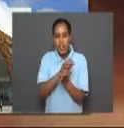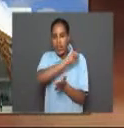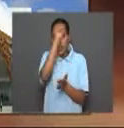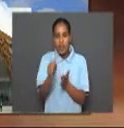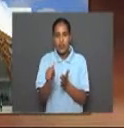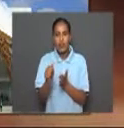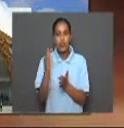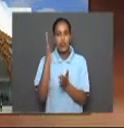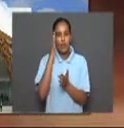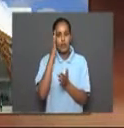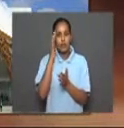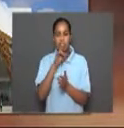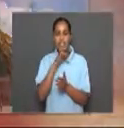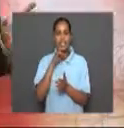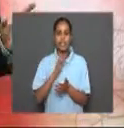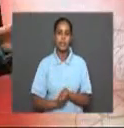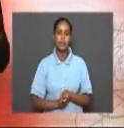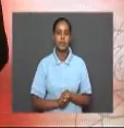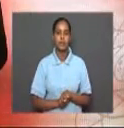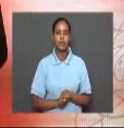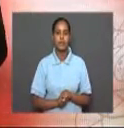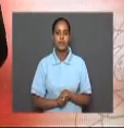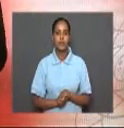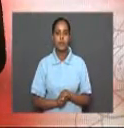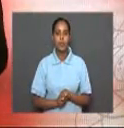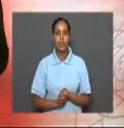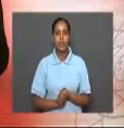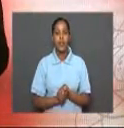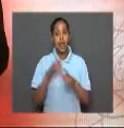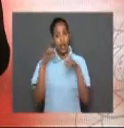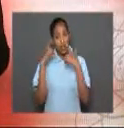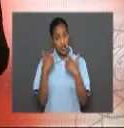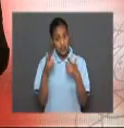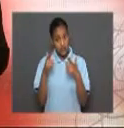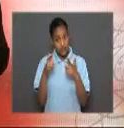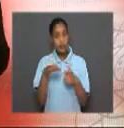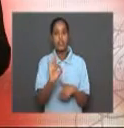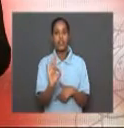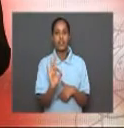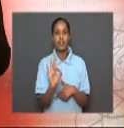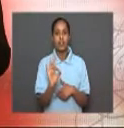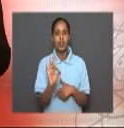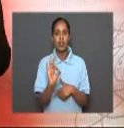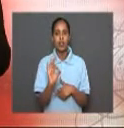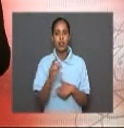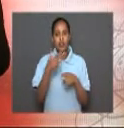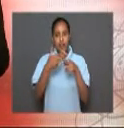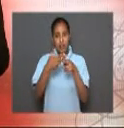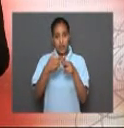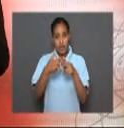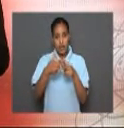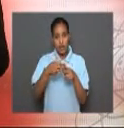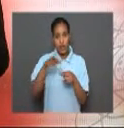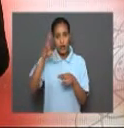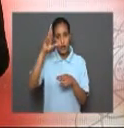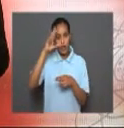any known solid. It was accidentally invented by a man named